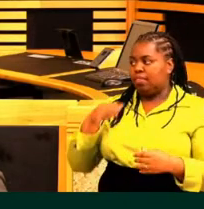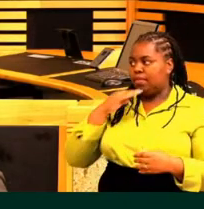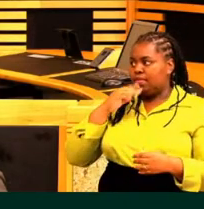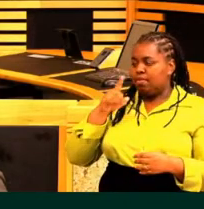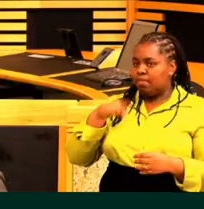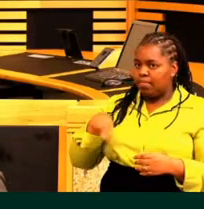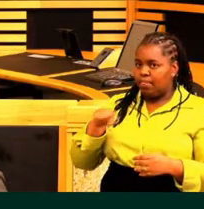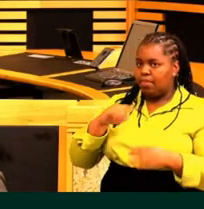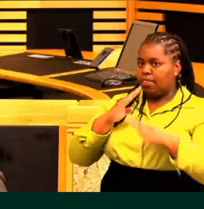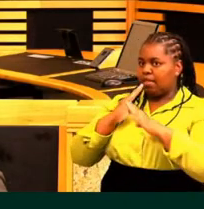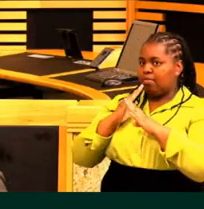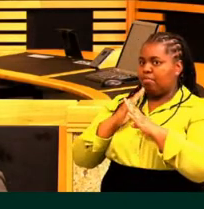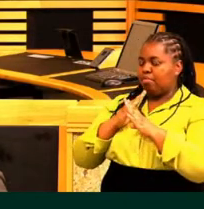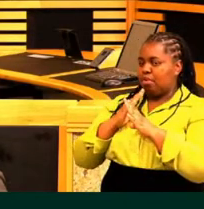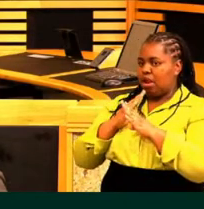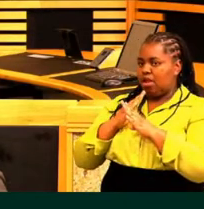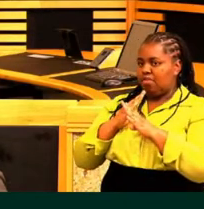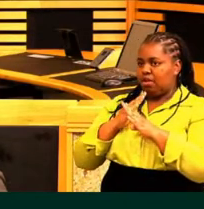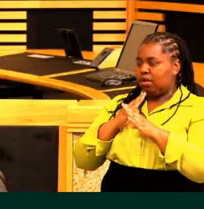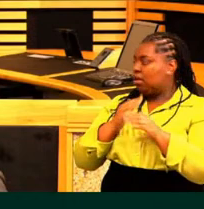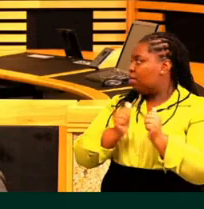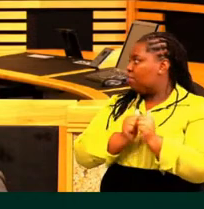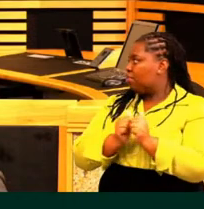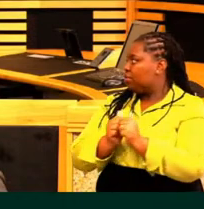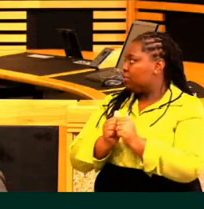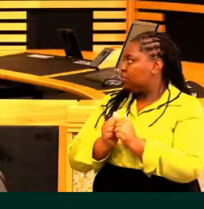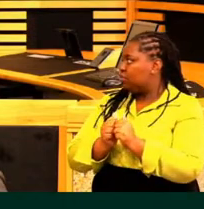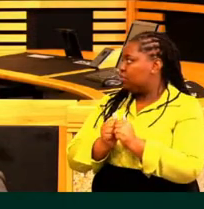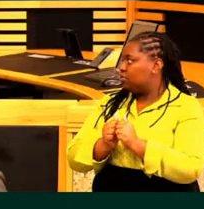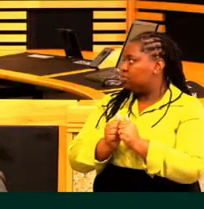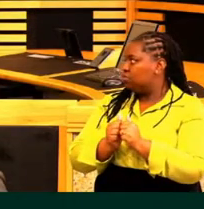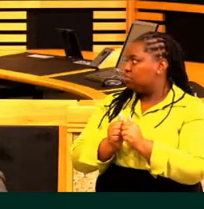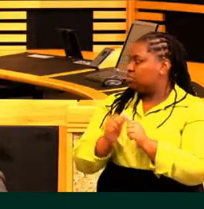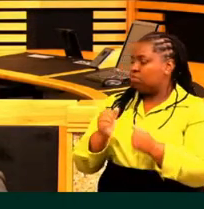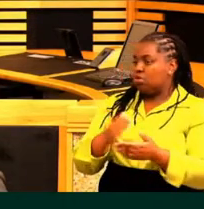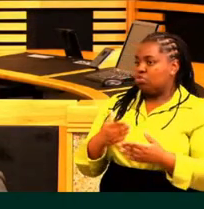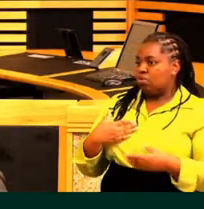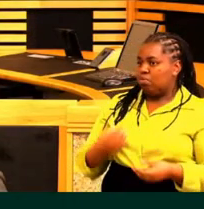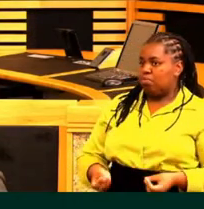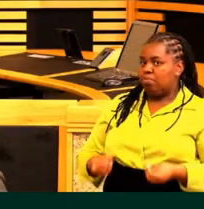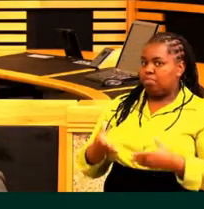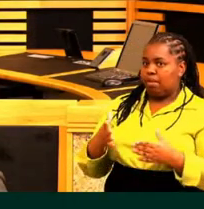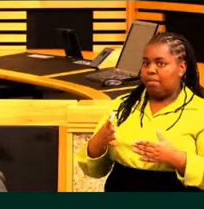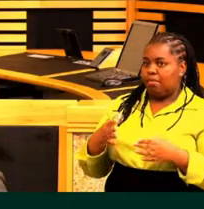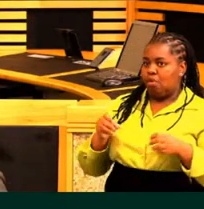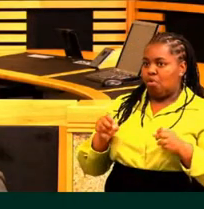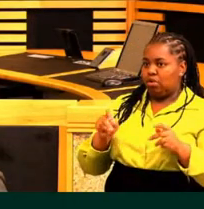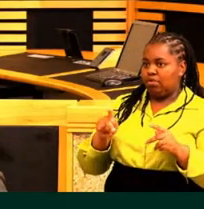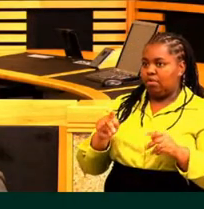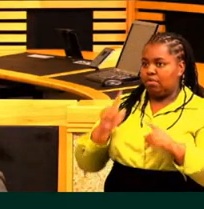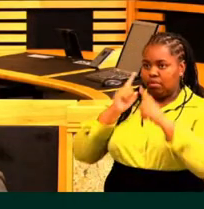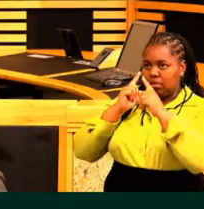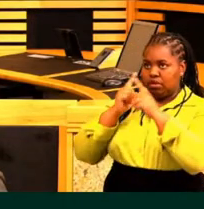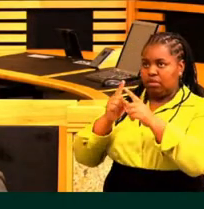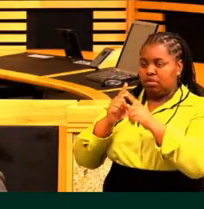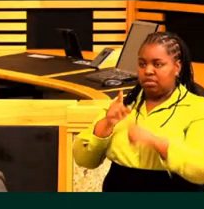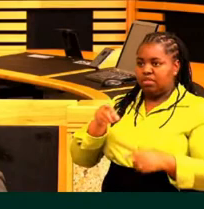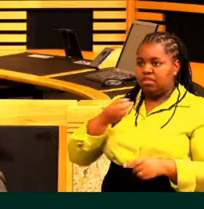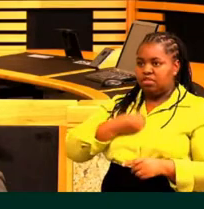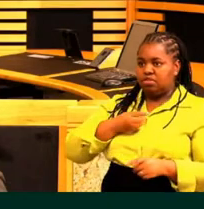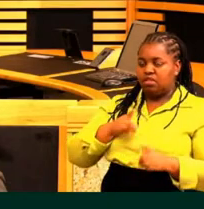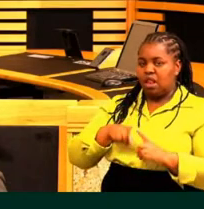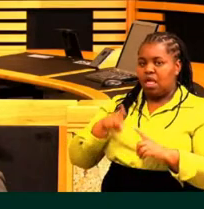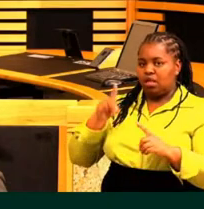private Partnerships to create employment opportunities specifically targeted at youth such as